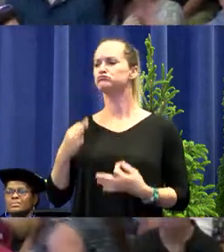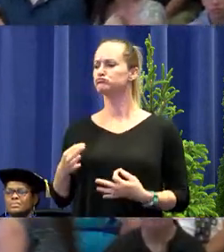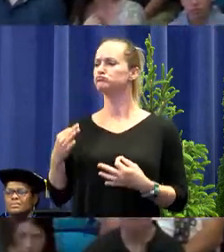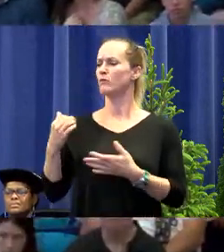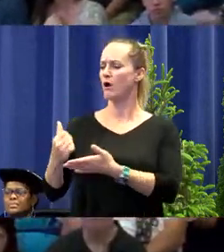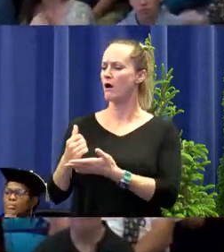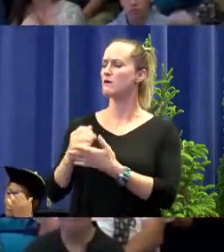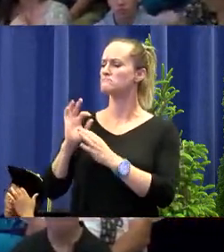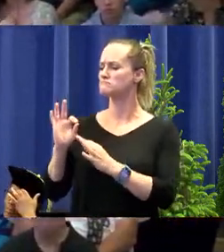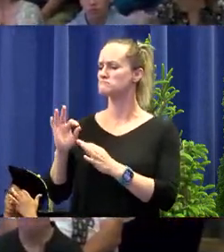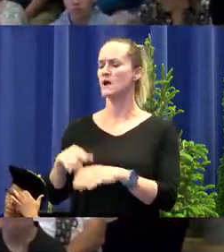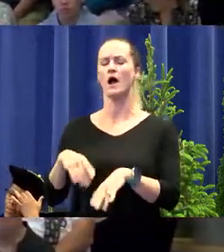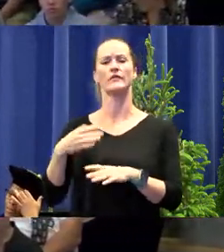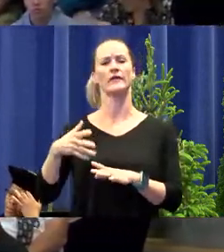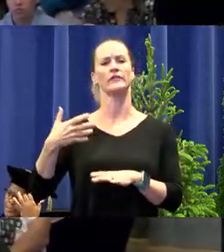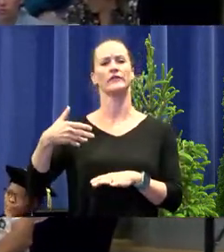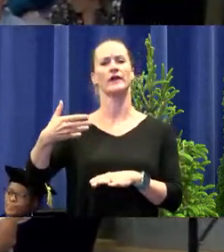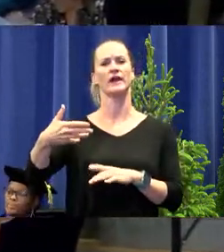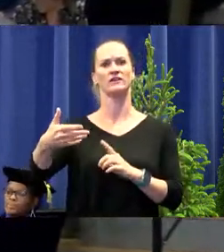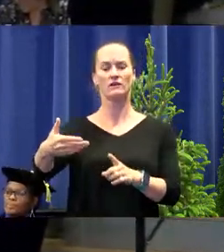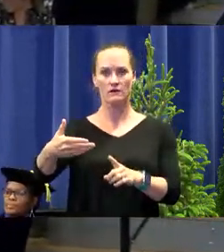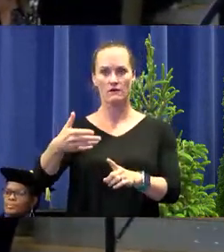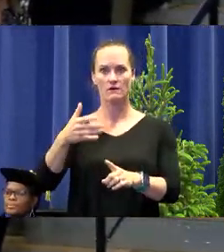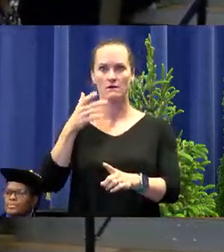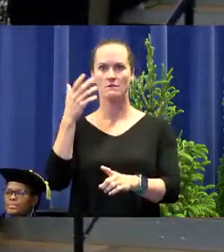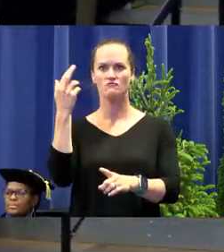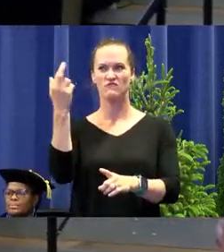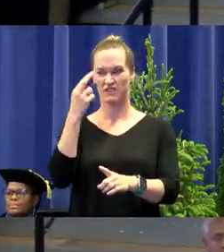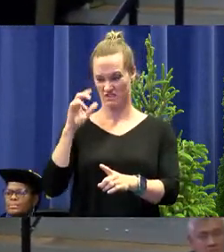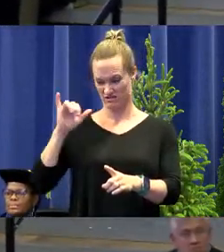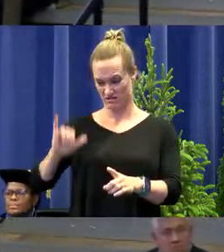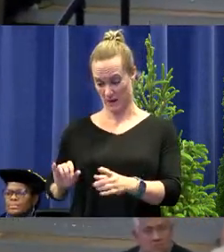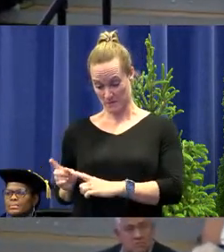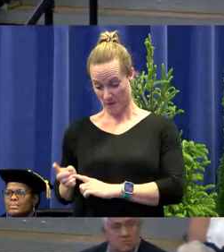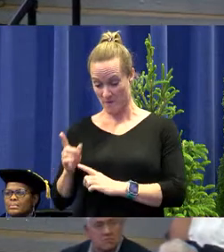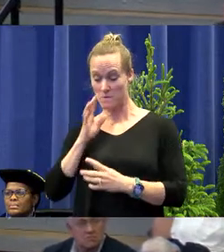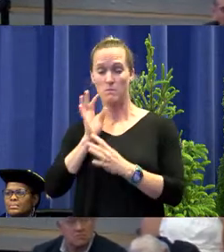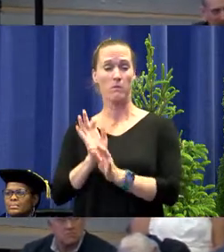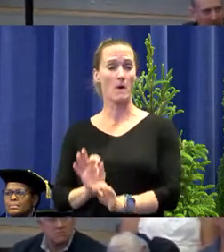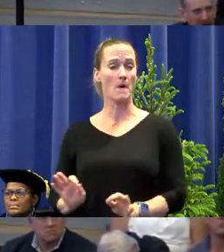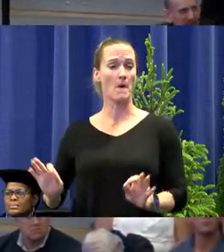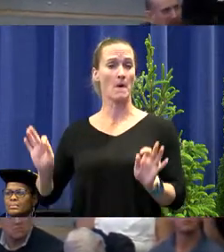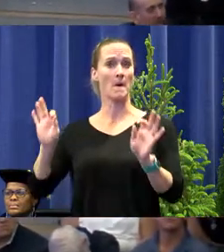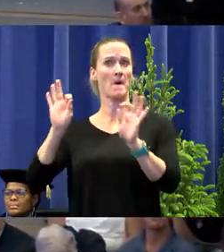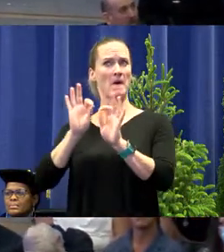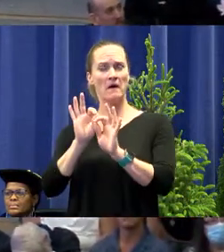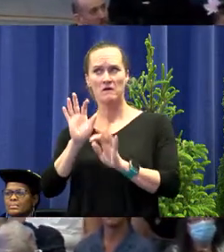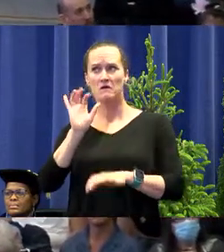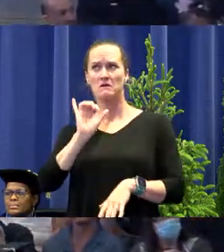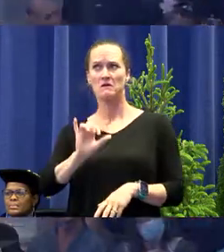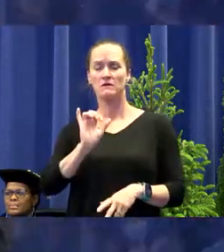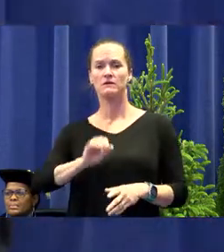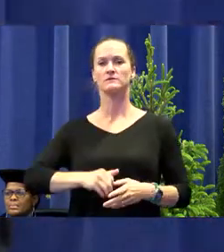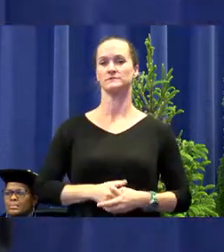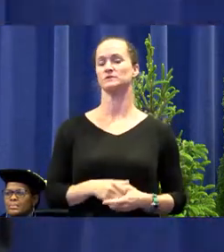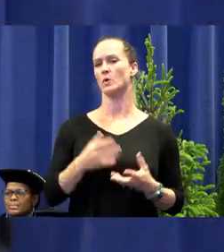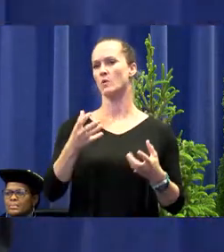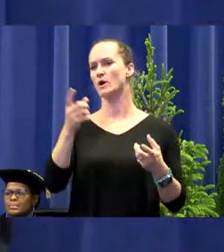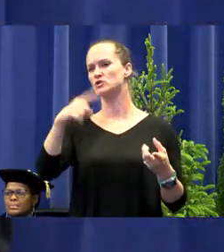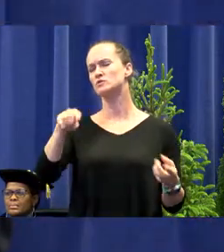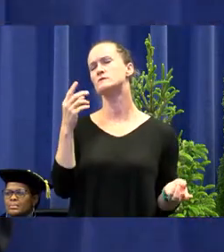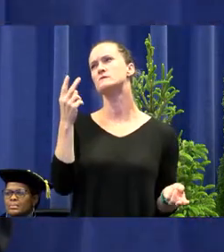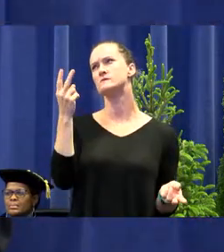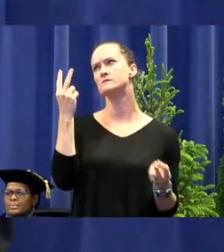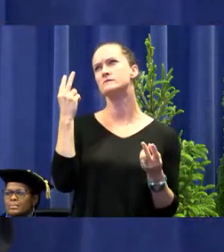significance, I think, usually becomes clear upon reflection. And so what I would invite you to do today is to do just that, to